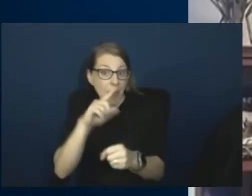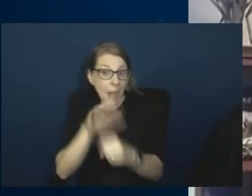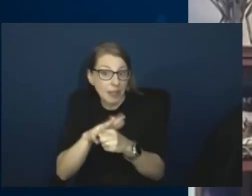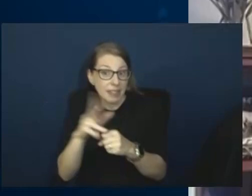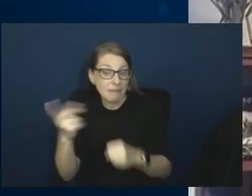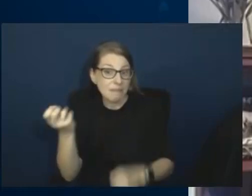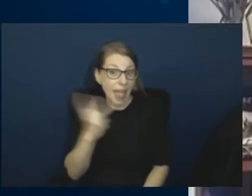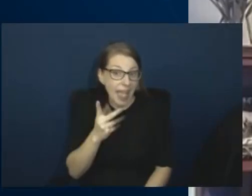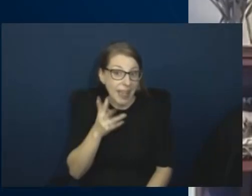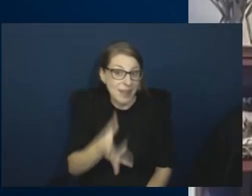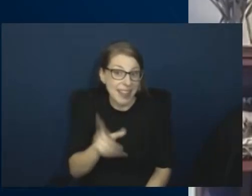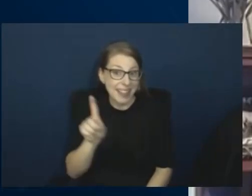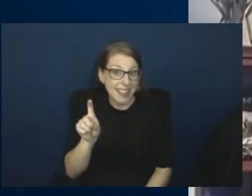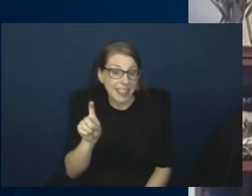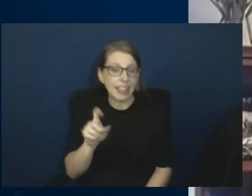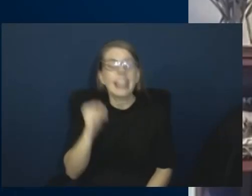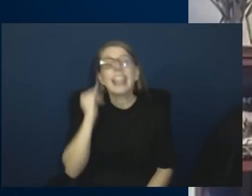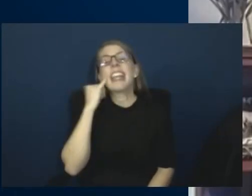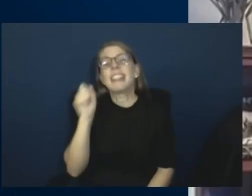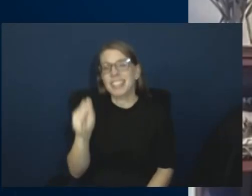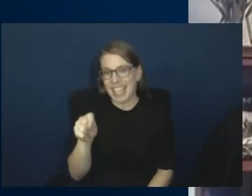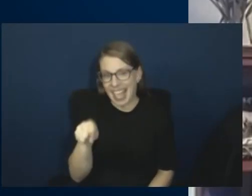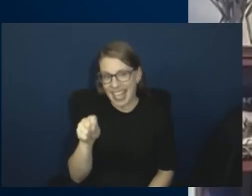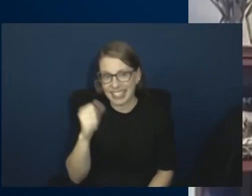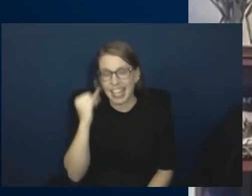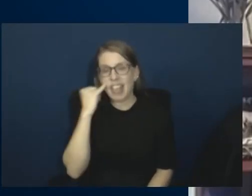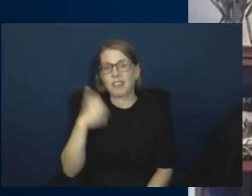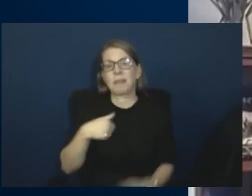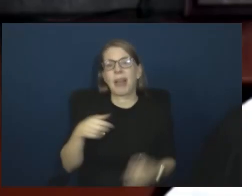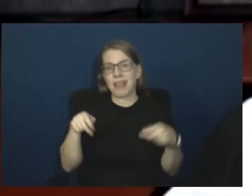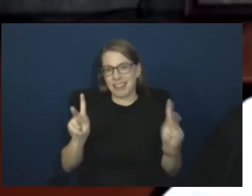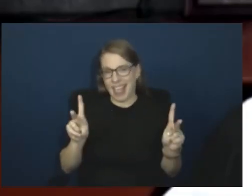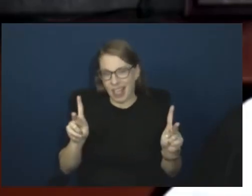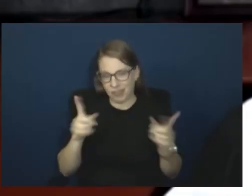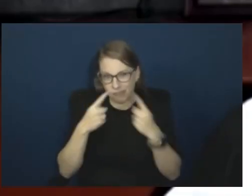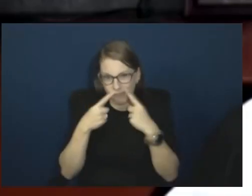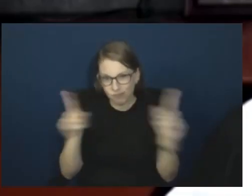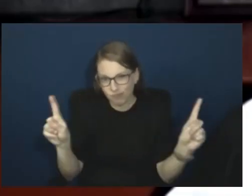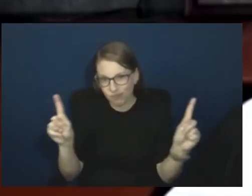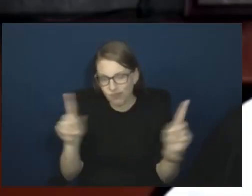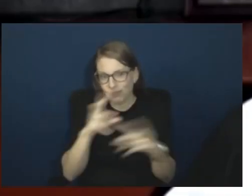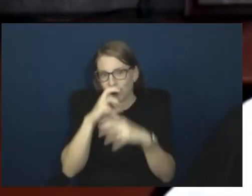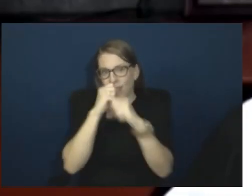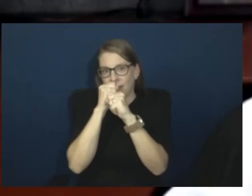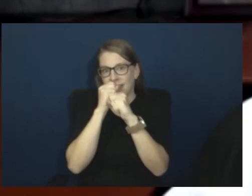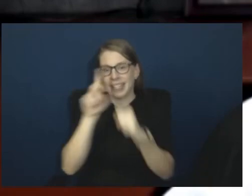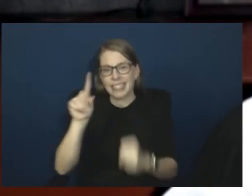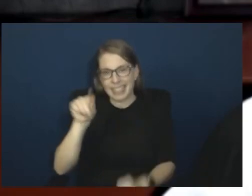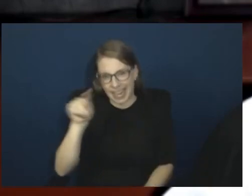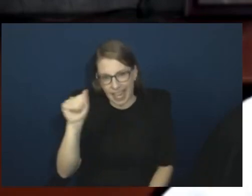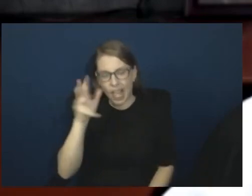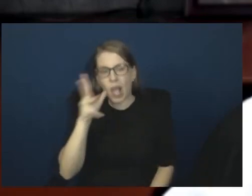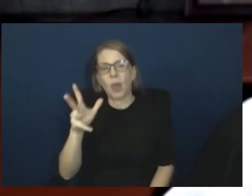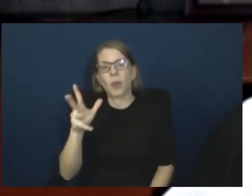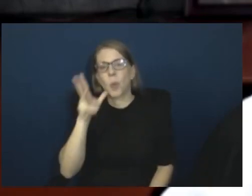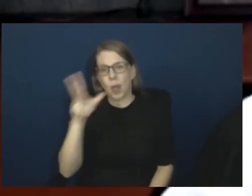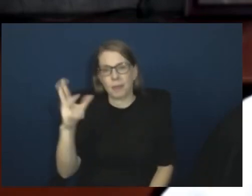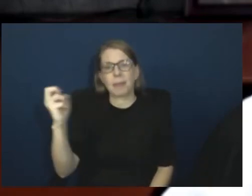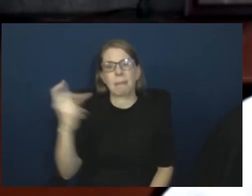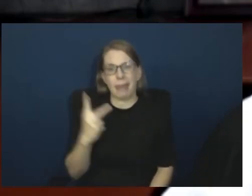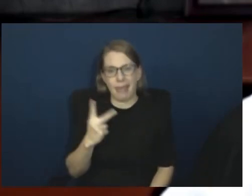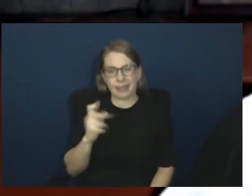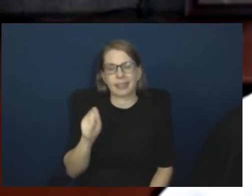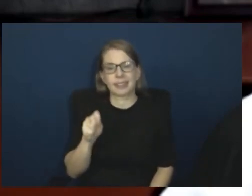If I'm allowed to share the confidential data, I will be able to come back, certainly.